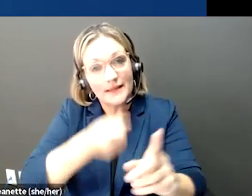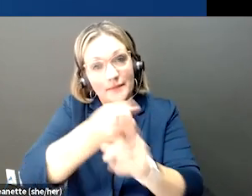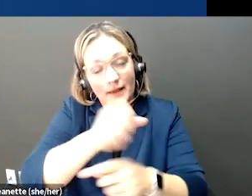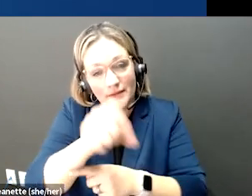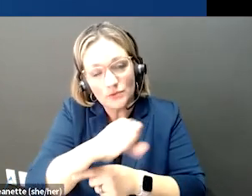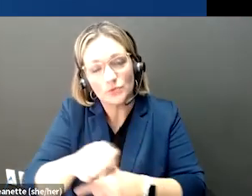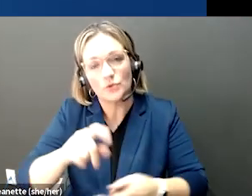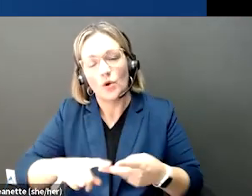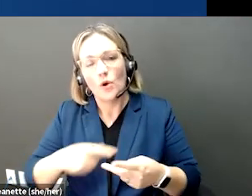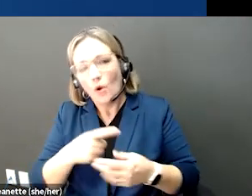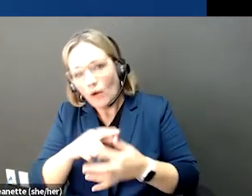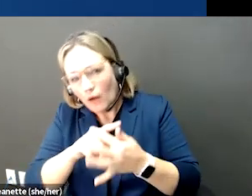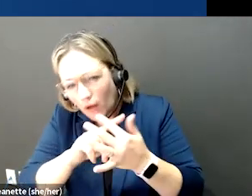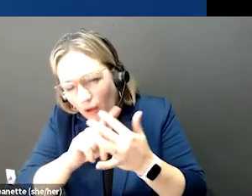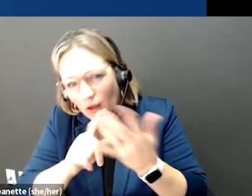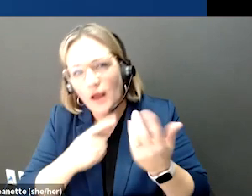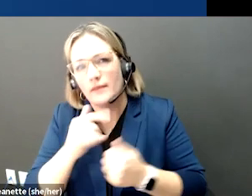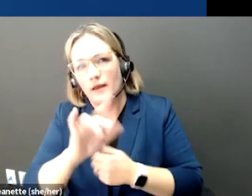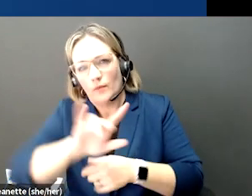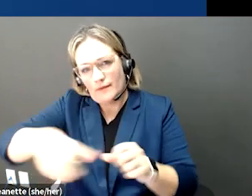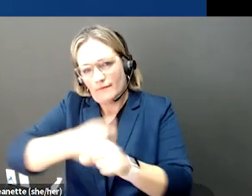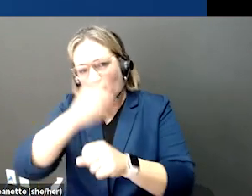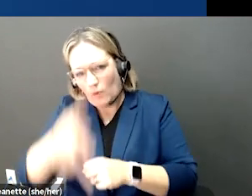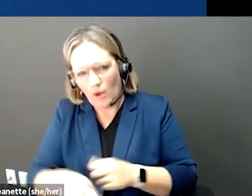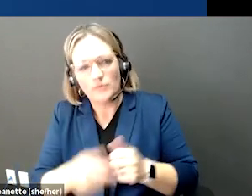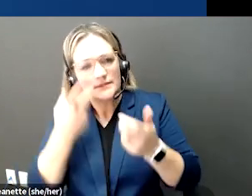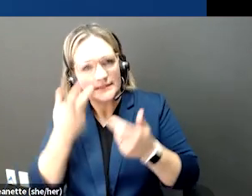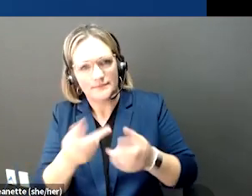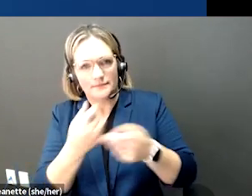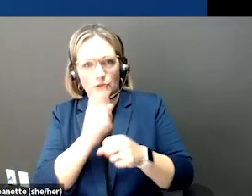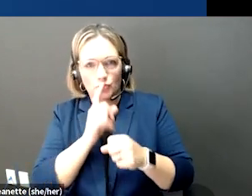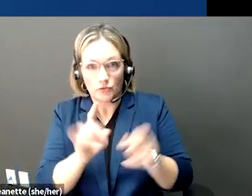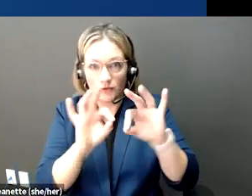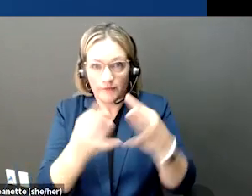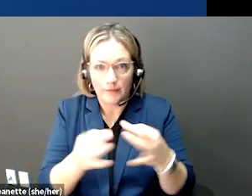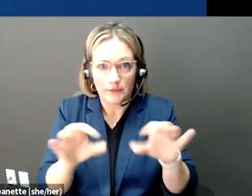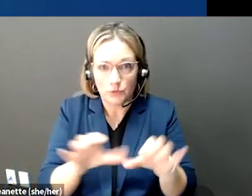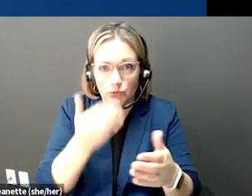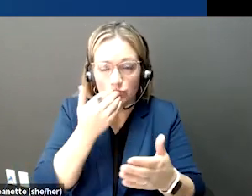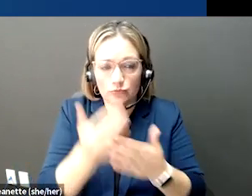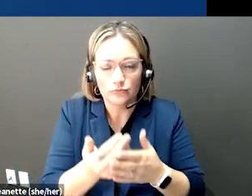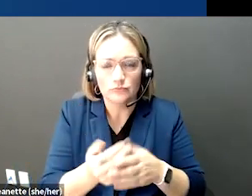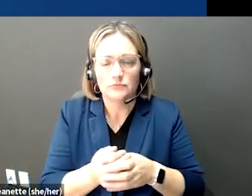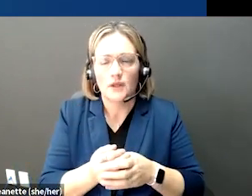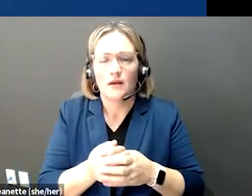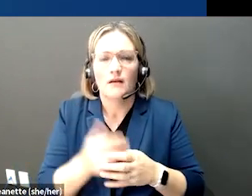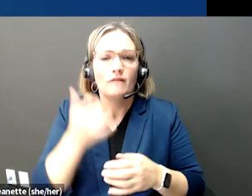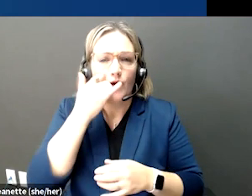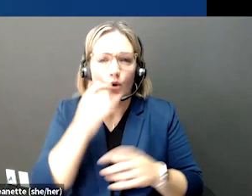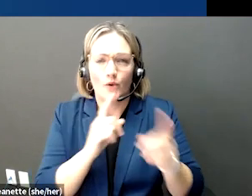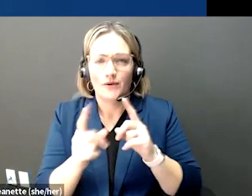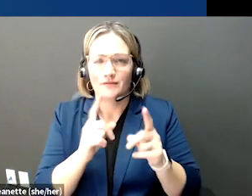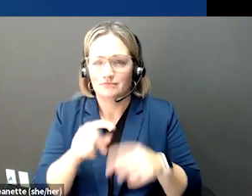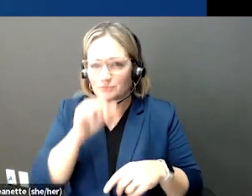advisor perspective on how the member and family are doing. I find that these interviews are a very special way to develop